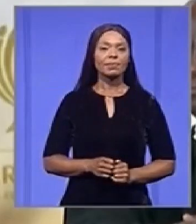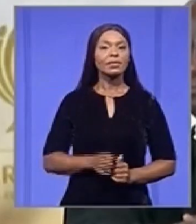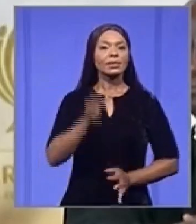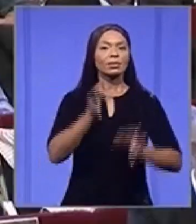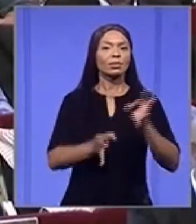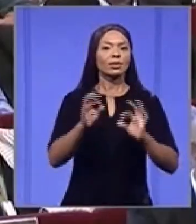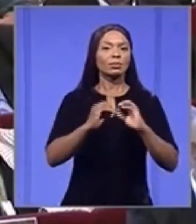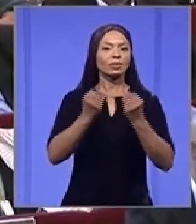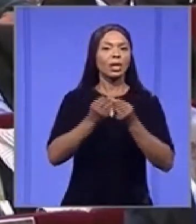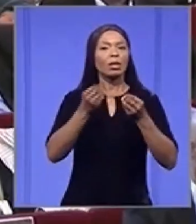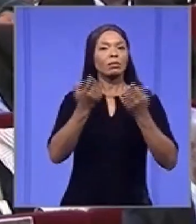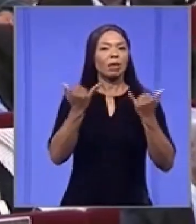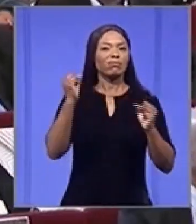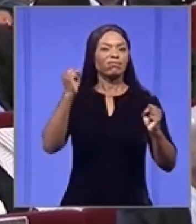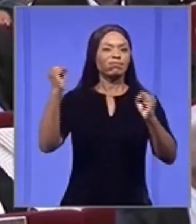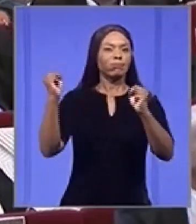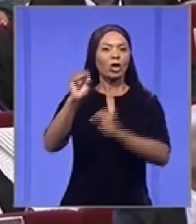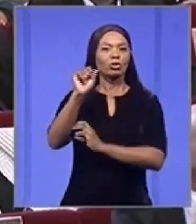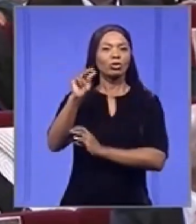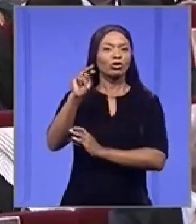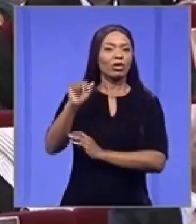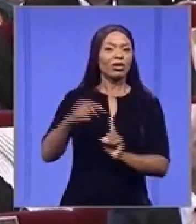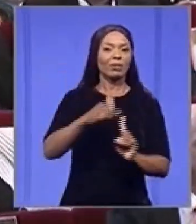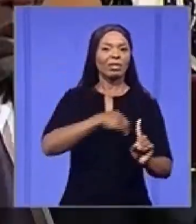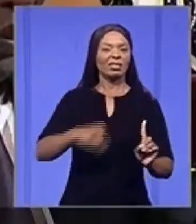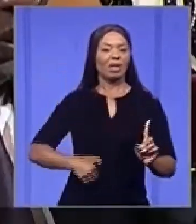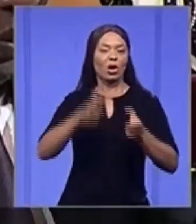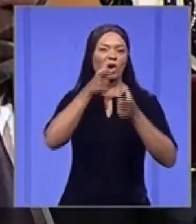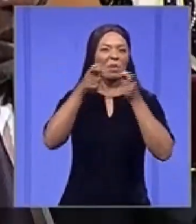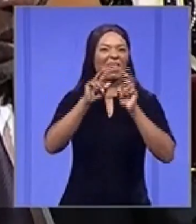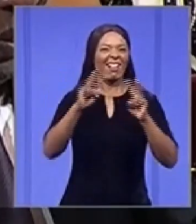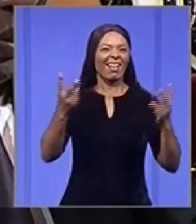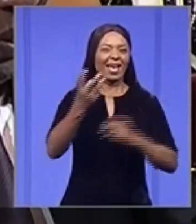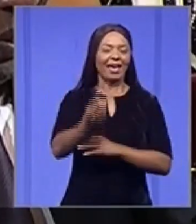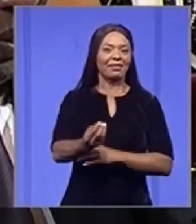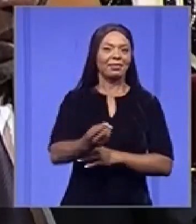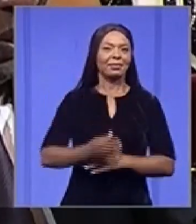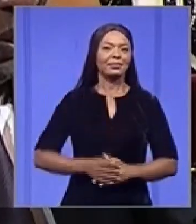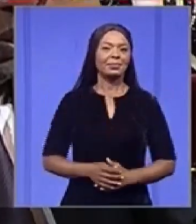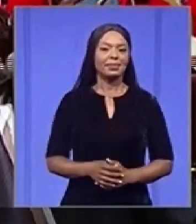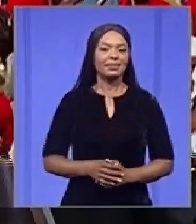Makoko kganetso a tsibogetse puo ya moporesidente le setšhaba ka maikutlo a farologaneng.